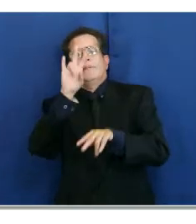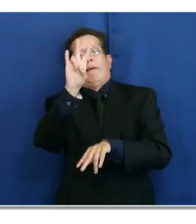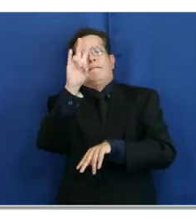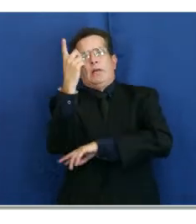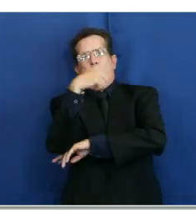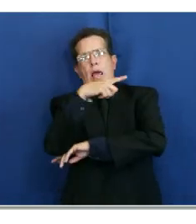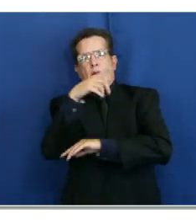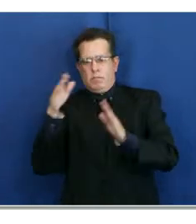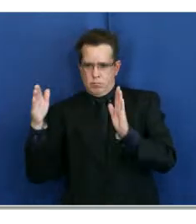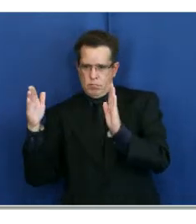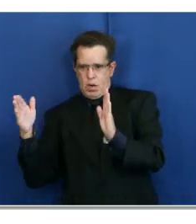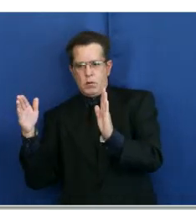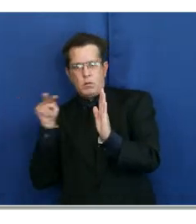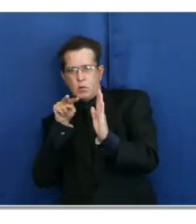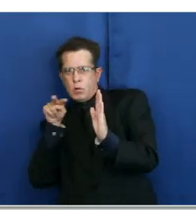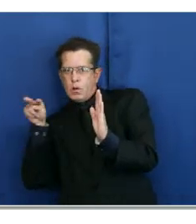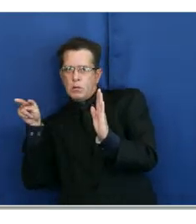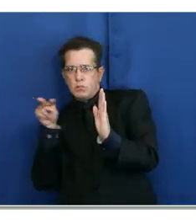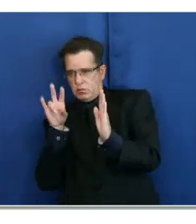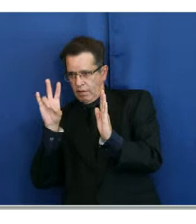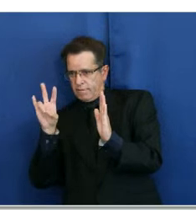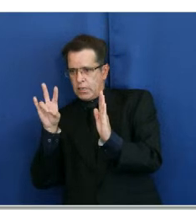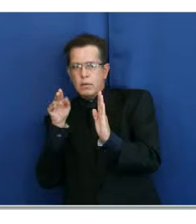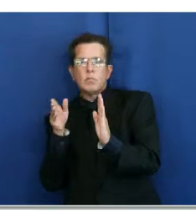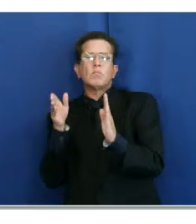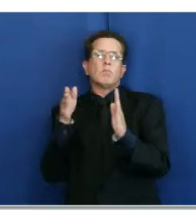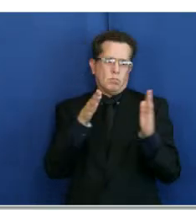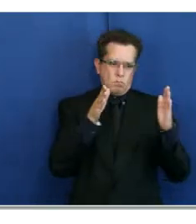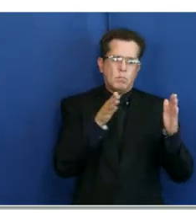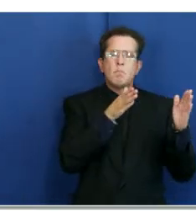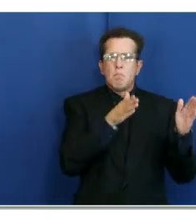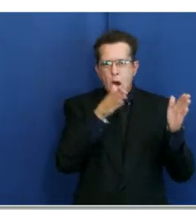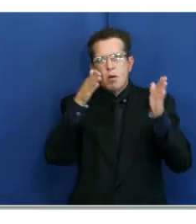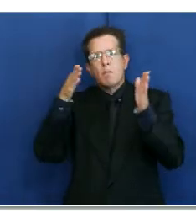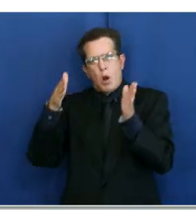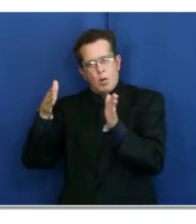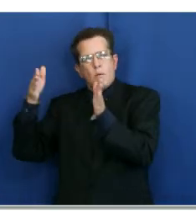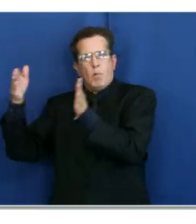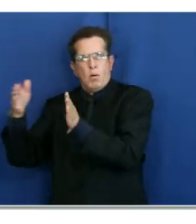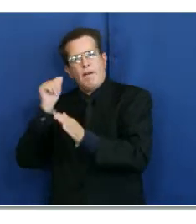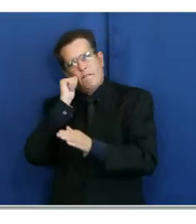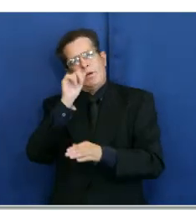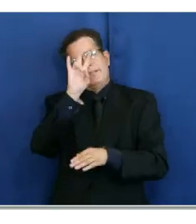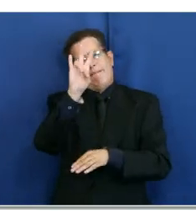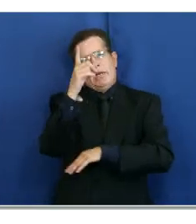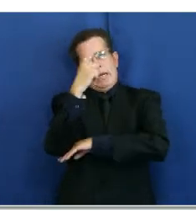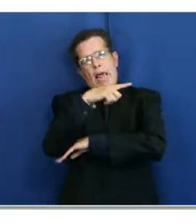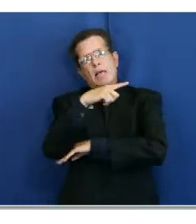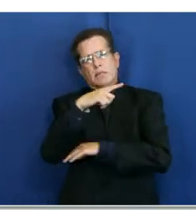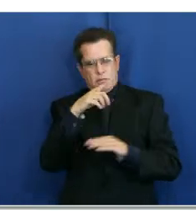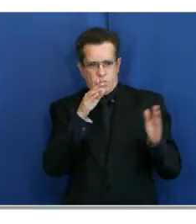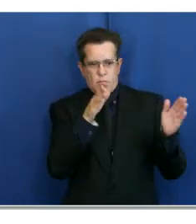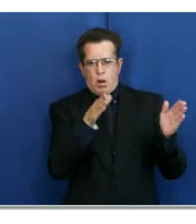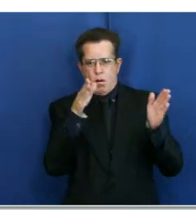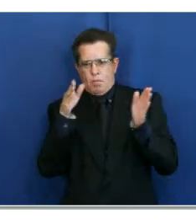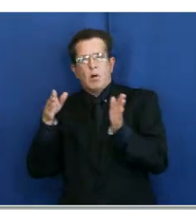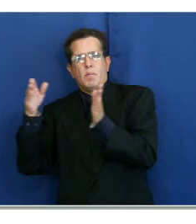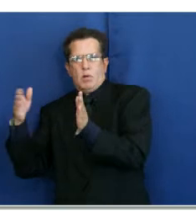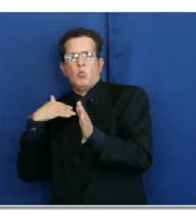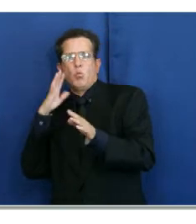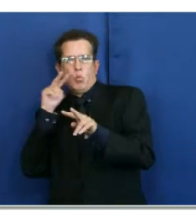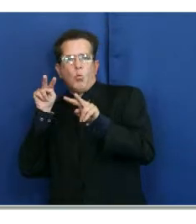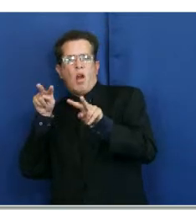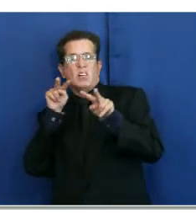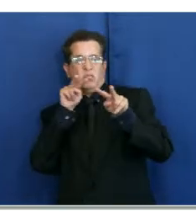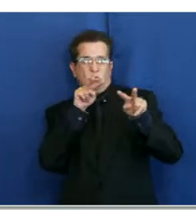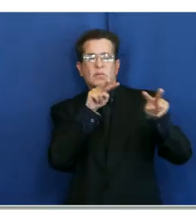lag and then the last 7 days prior to the lag. So that is the difference in